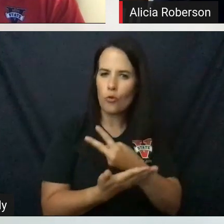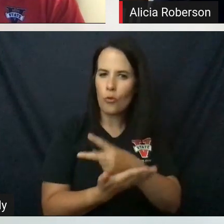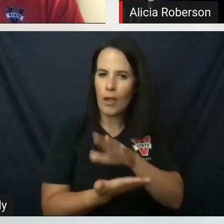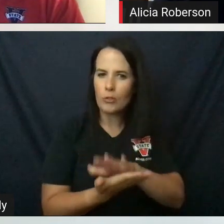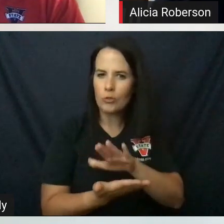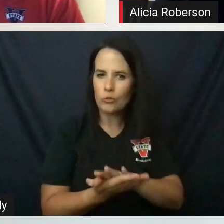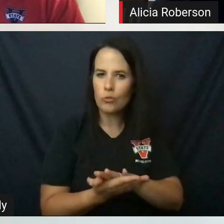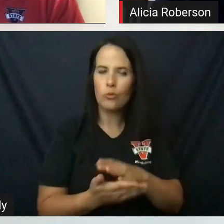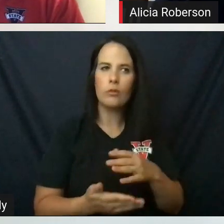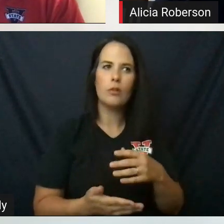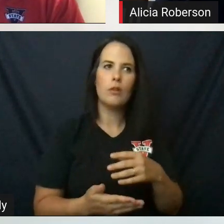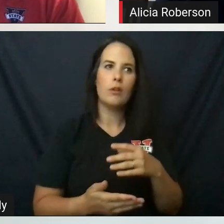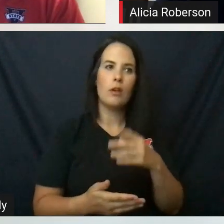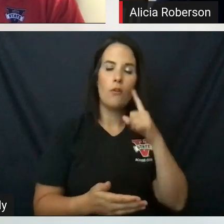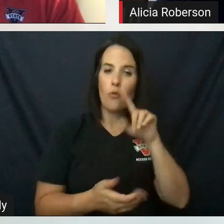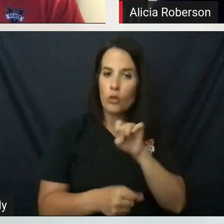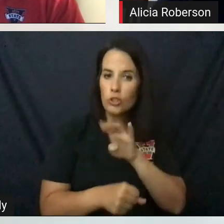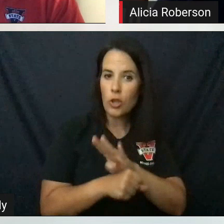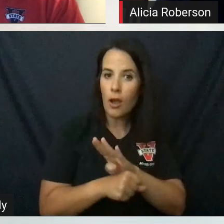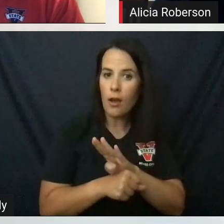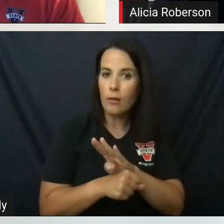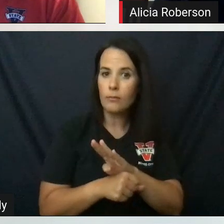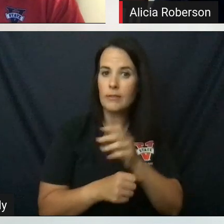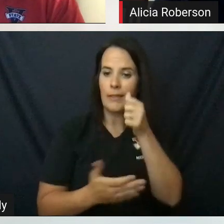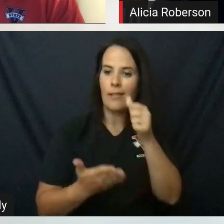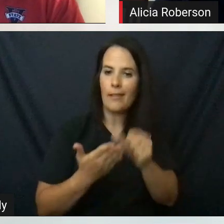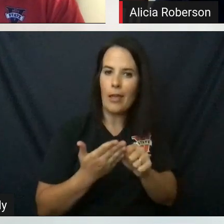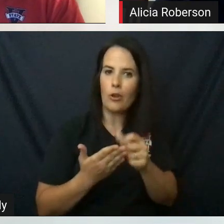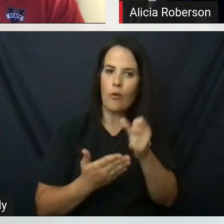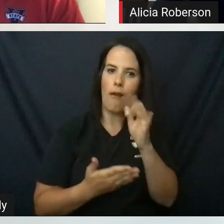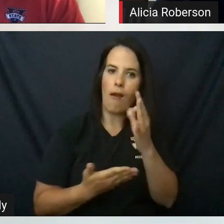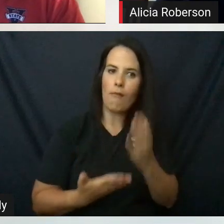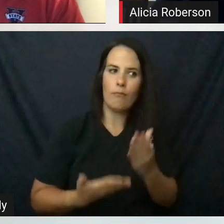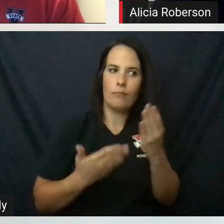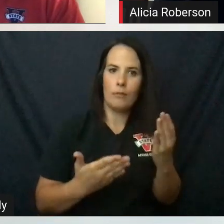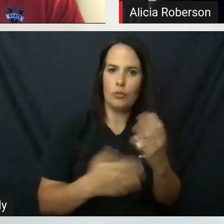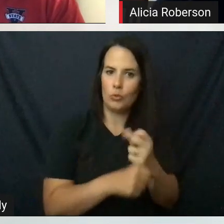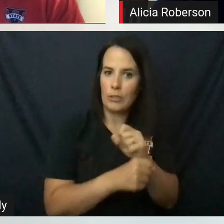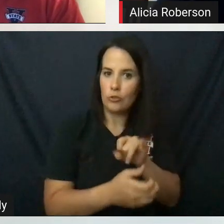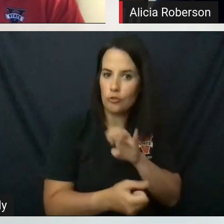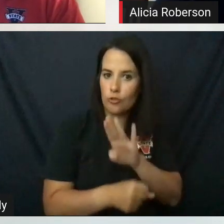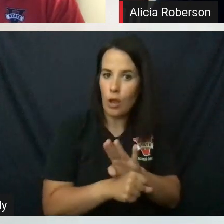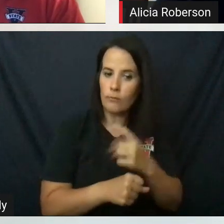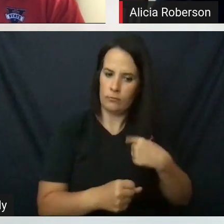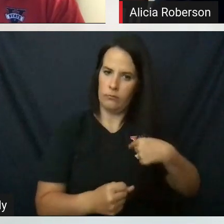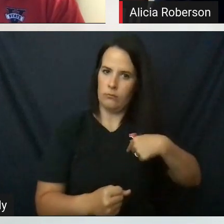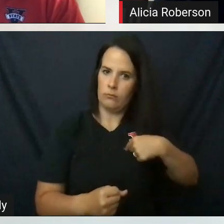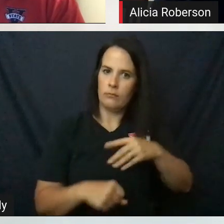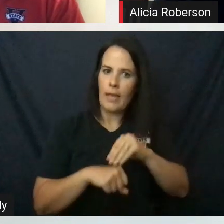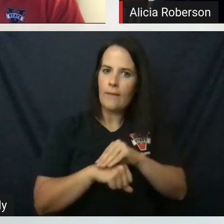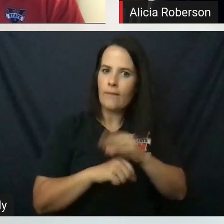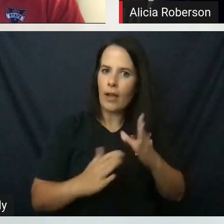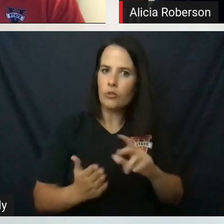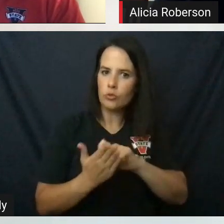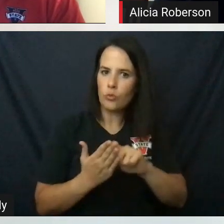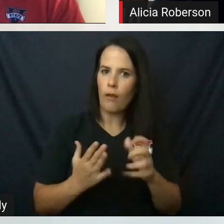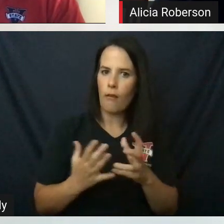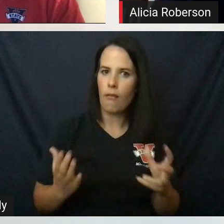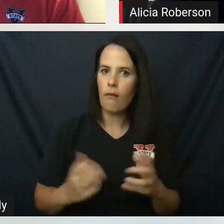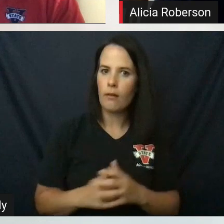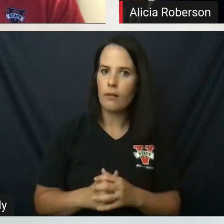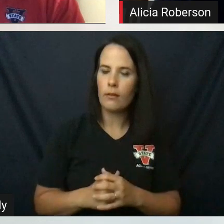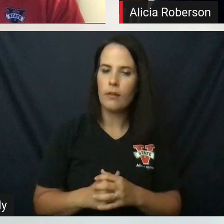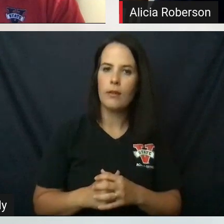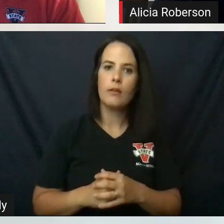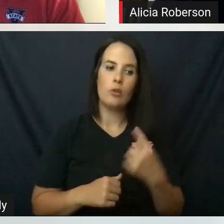and for jobs. And so we help students find jobs sometimes on campus, and